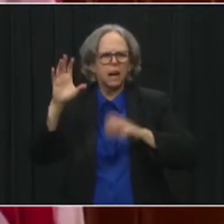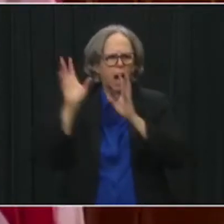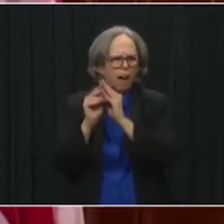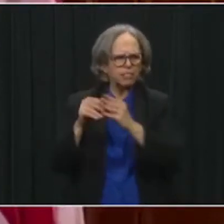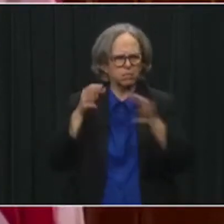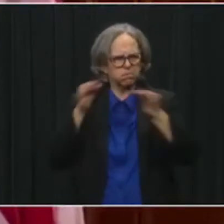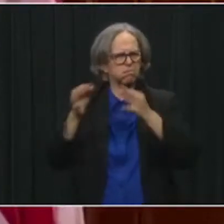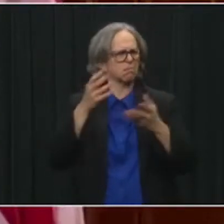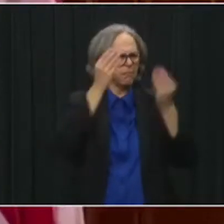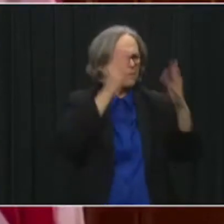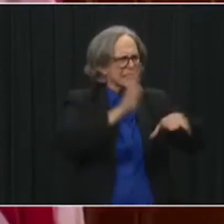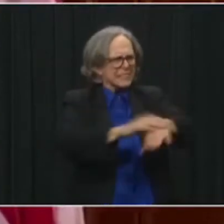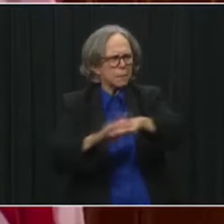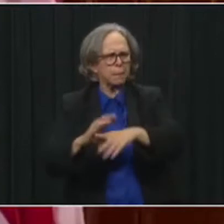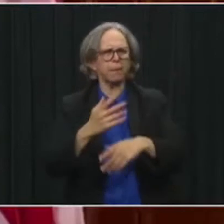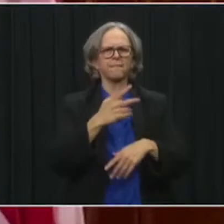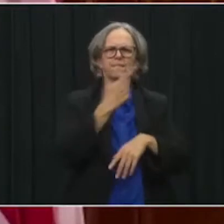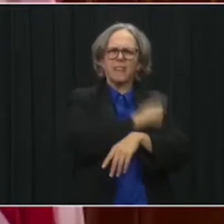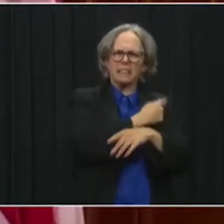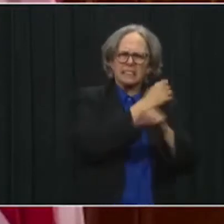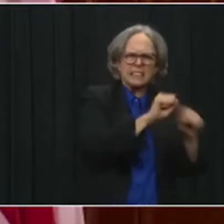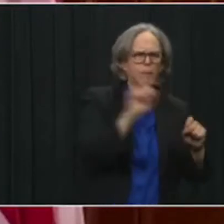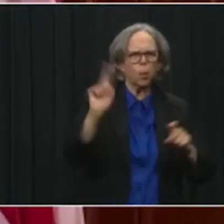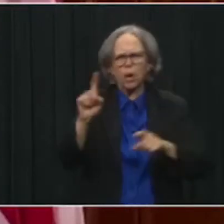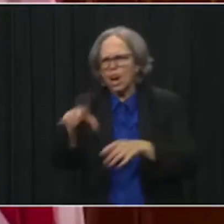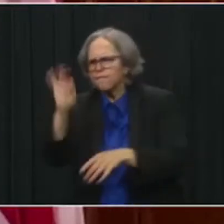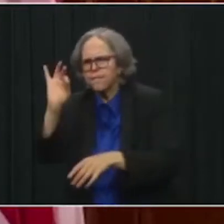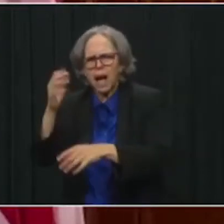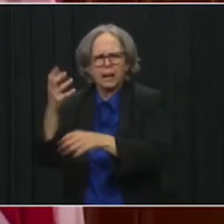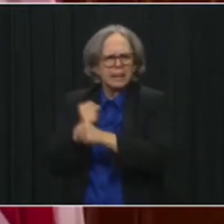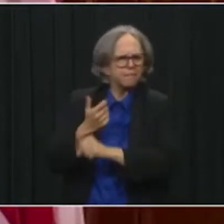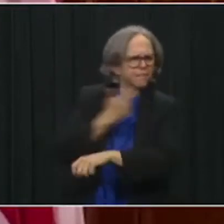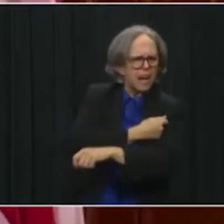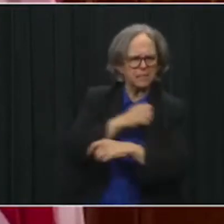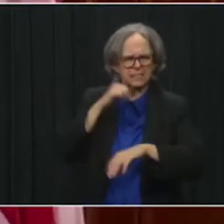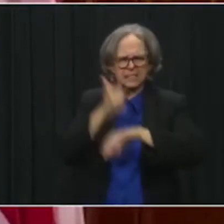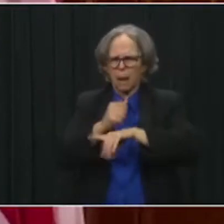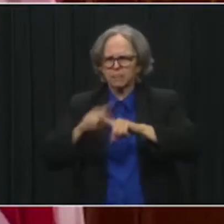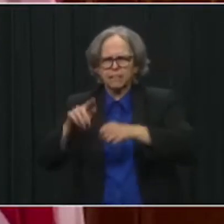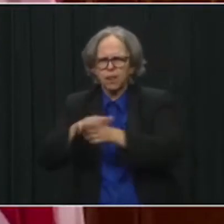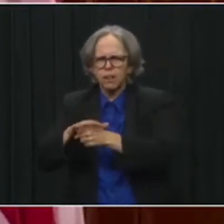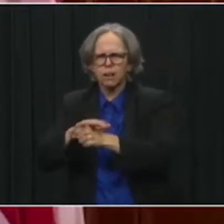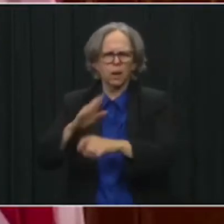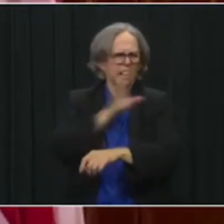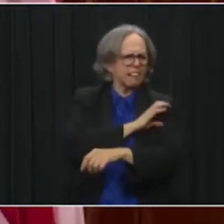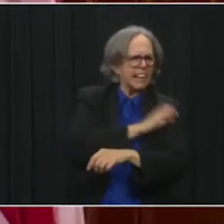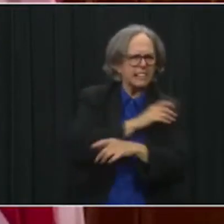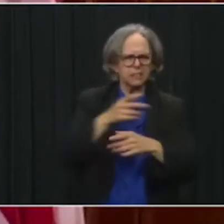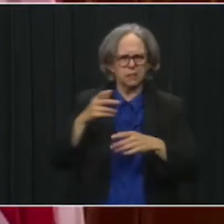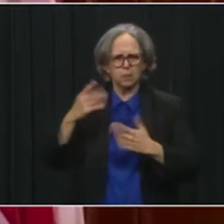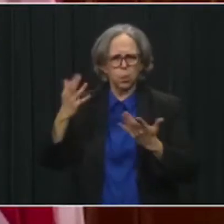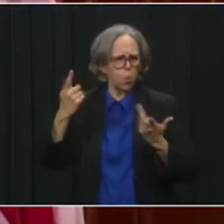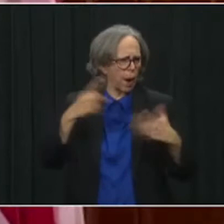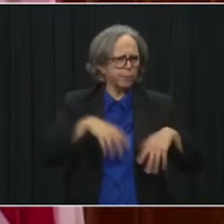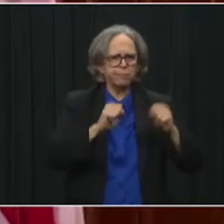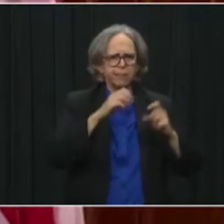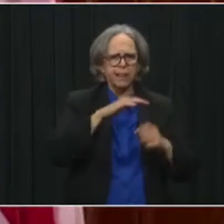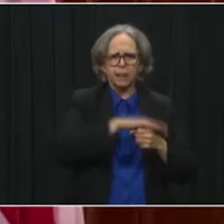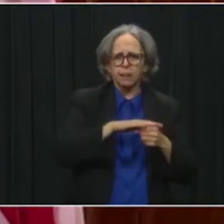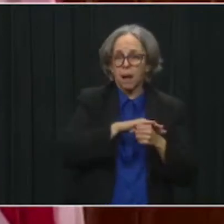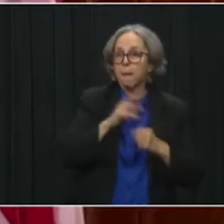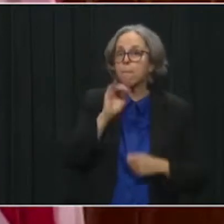their vaccines at a standing clinic at an area mall where recipients would receive a small gift certificate